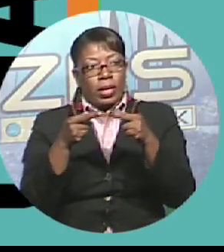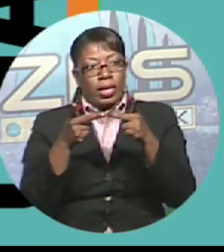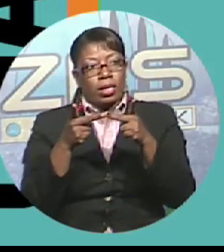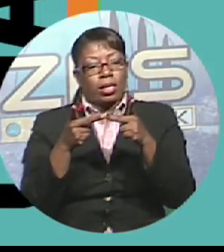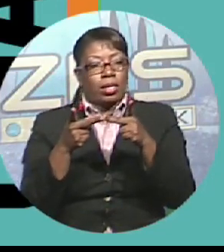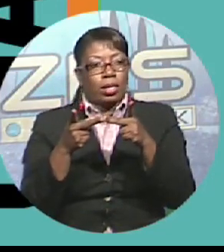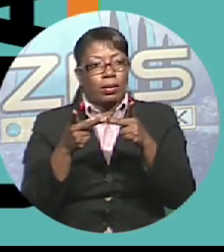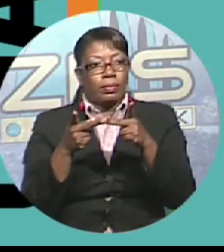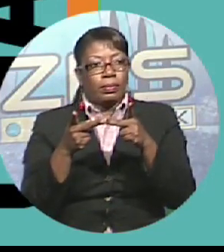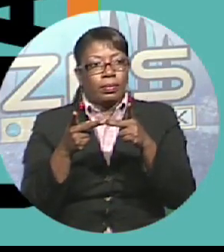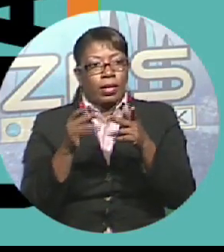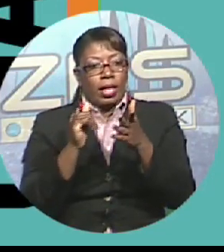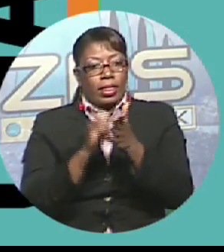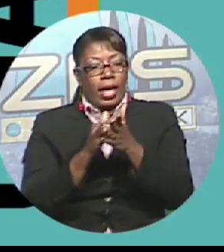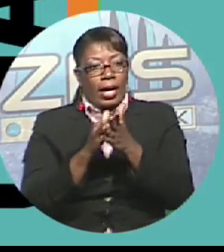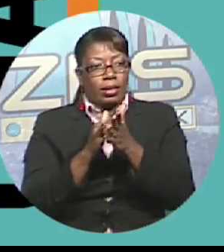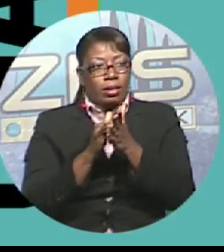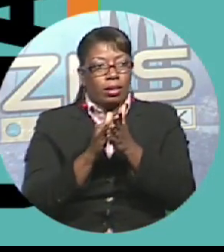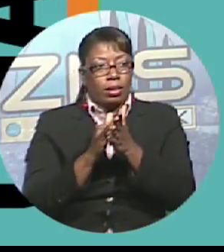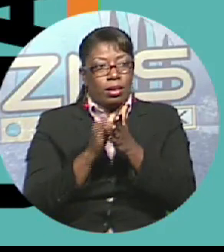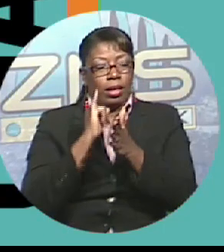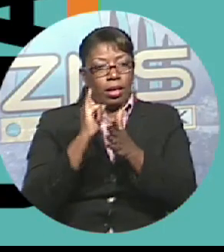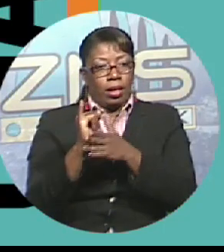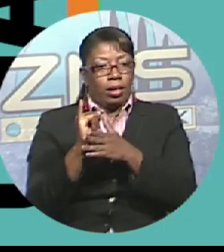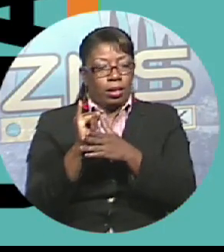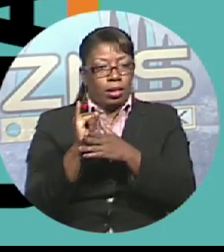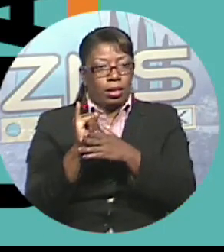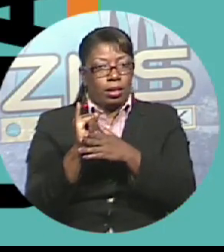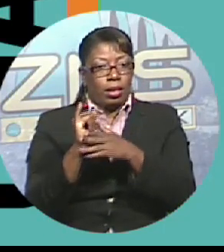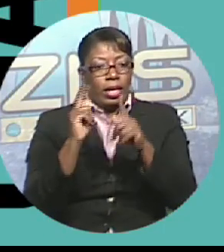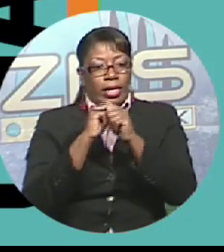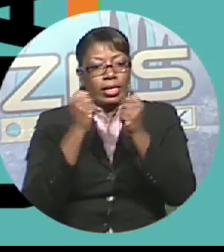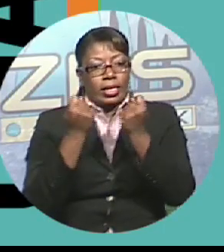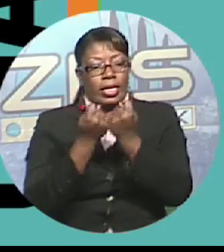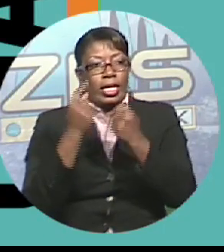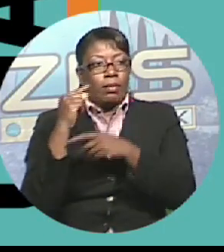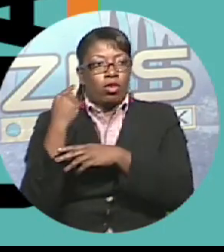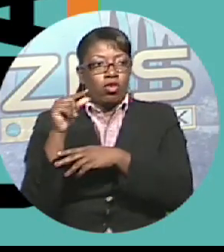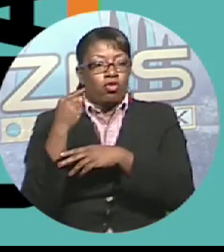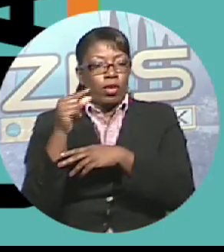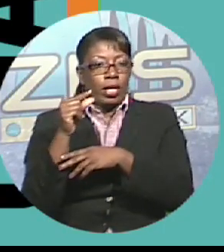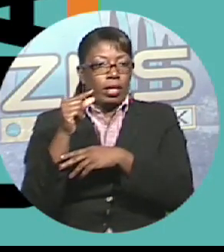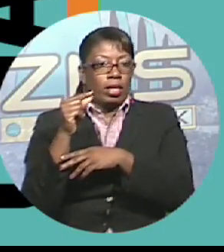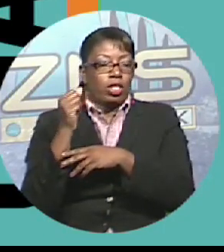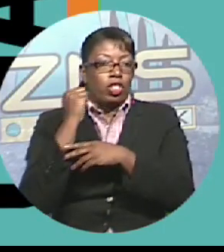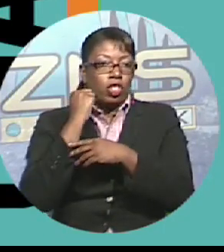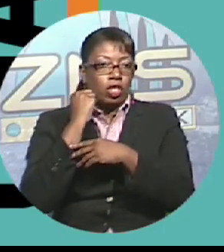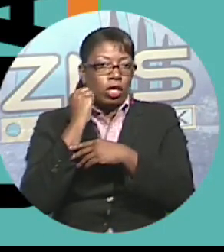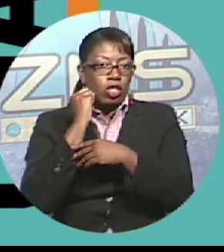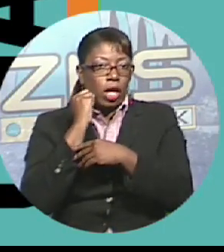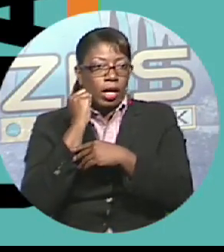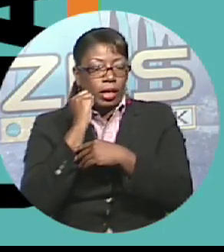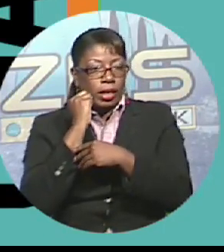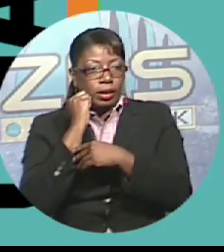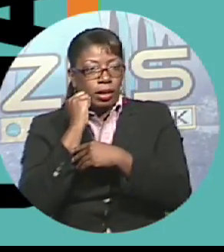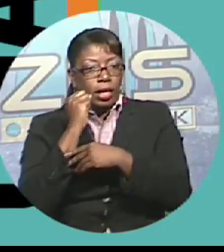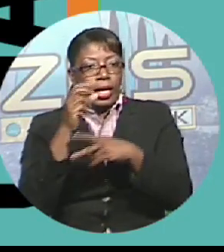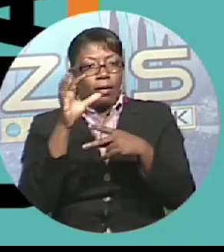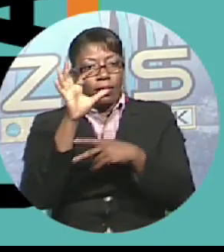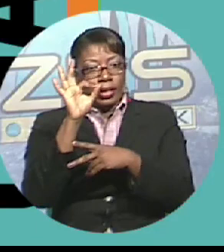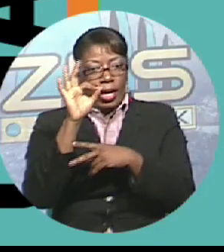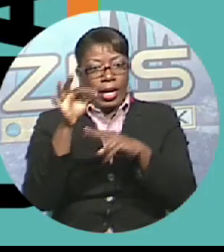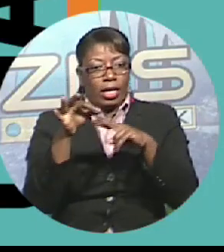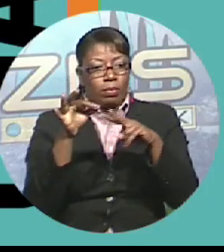we can tell you that spot there belongs to Team Green, Ching and Charlene. They have 9 points.